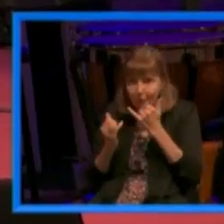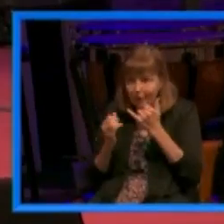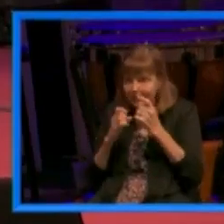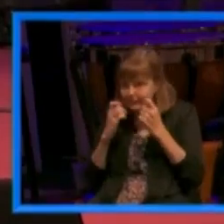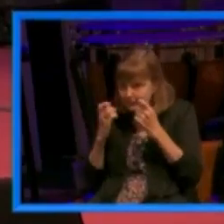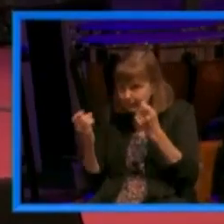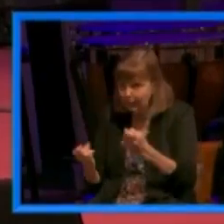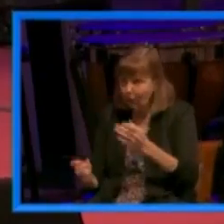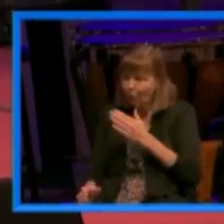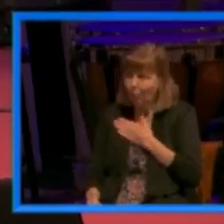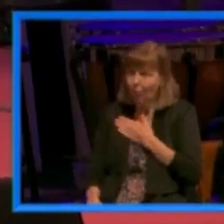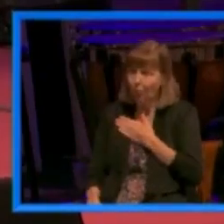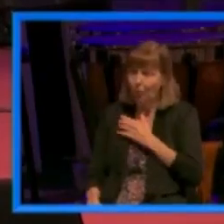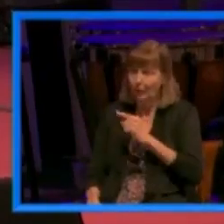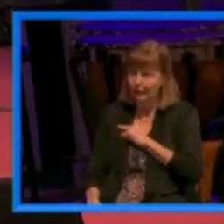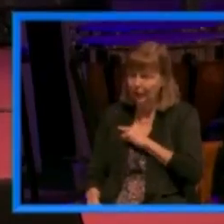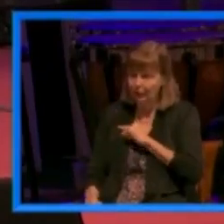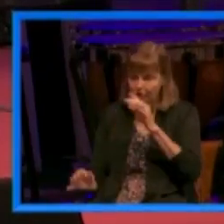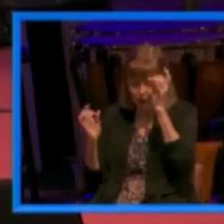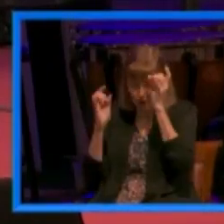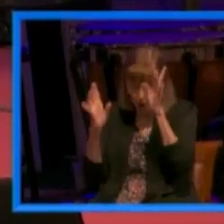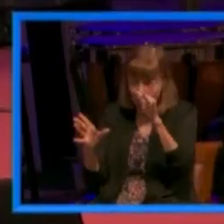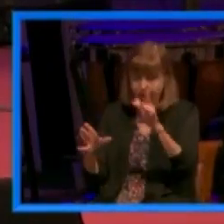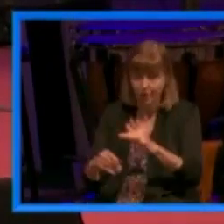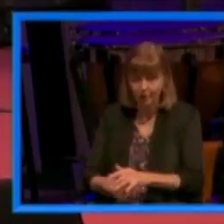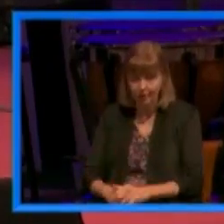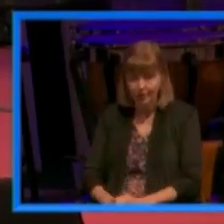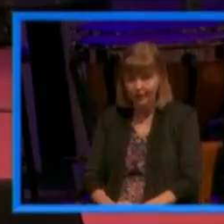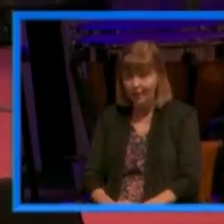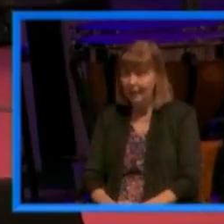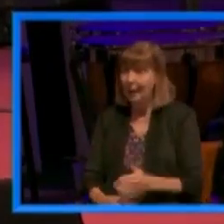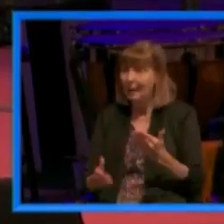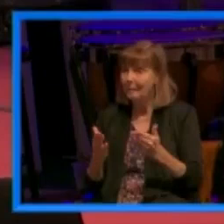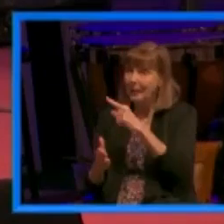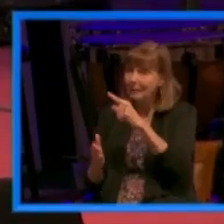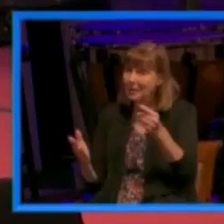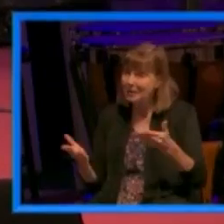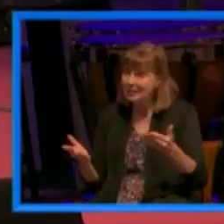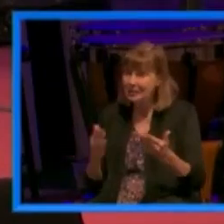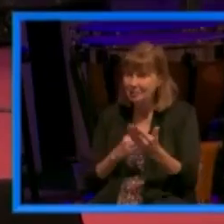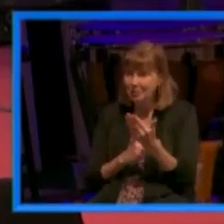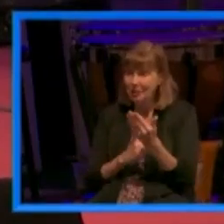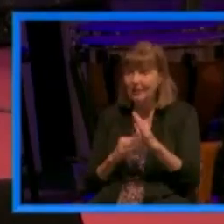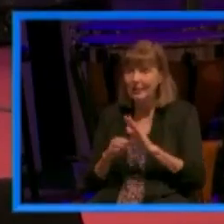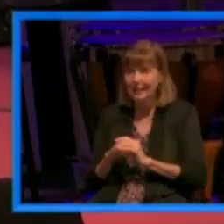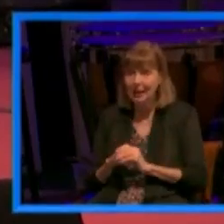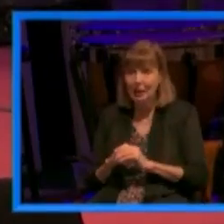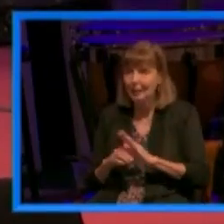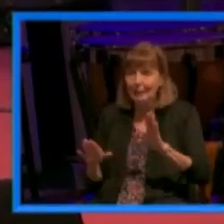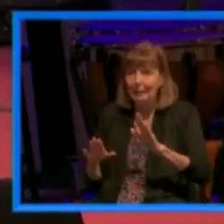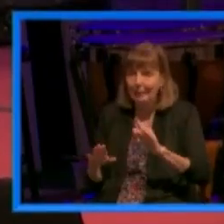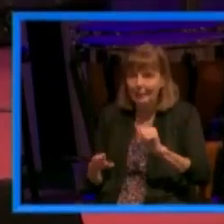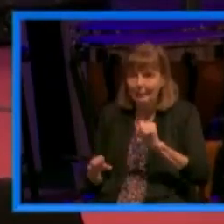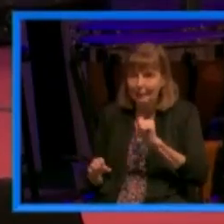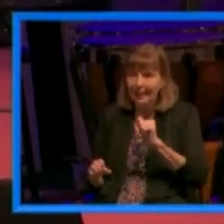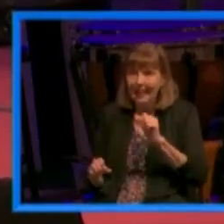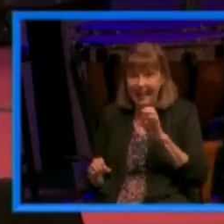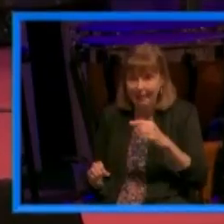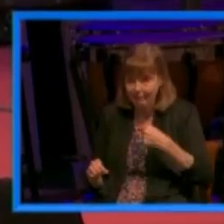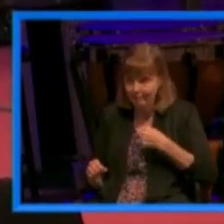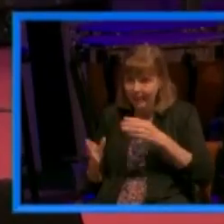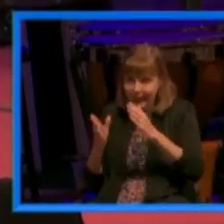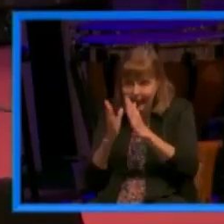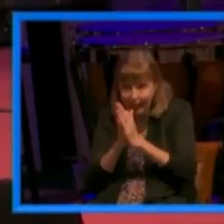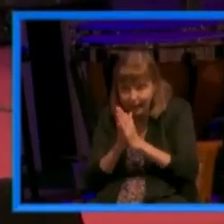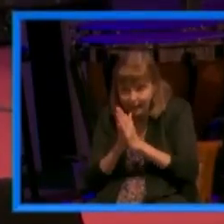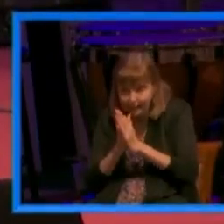a pitifulness. You might be here this morning and you would be so bold, please don't do this, but you would lift your hand if I were to ask, man, have